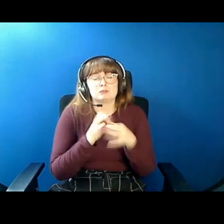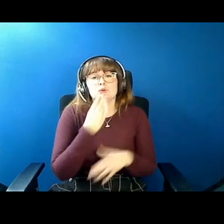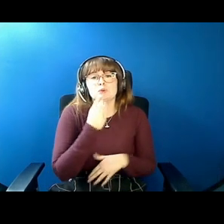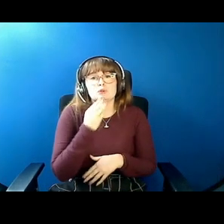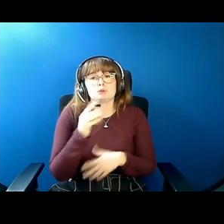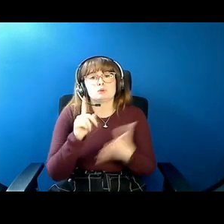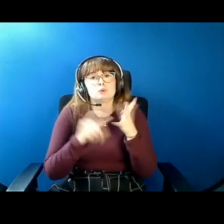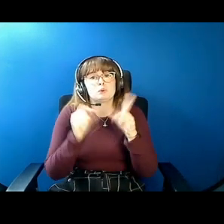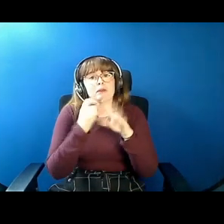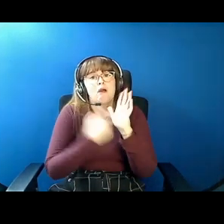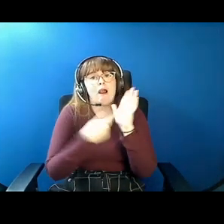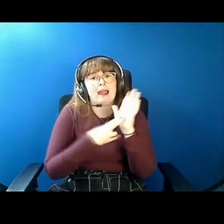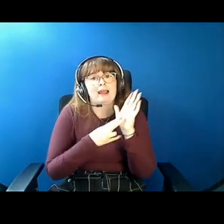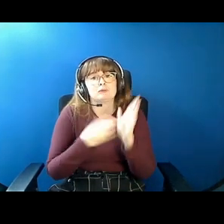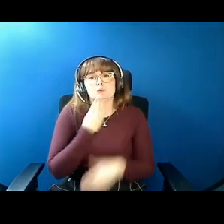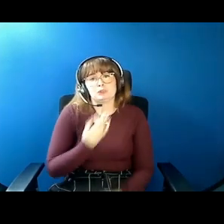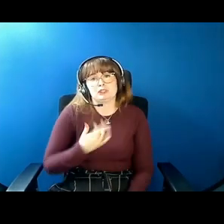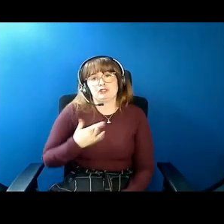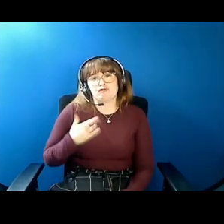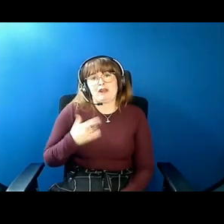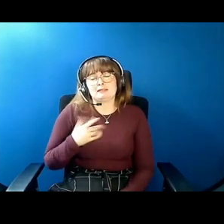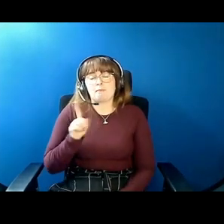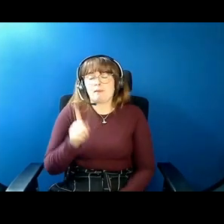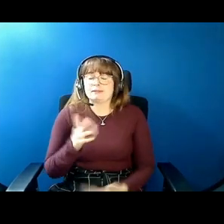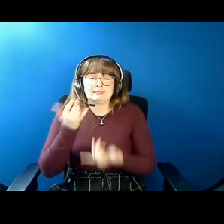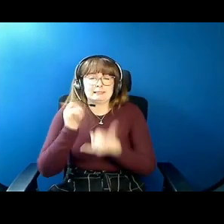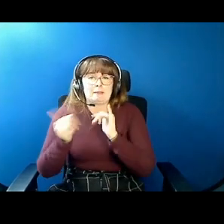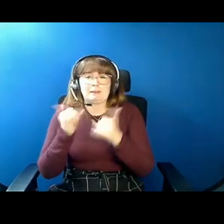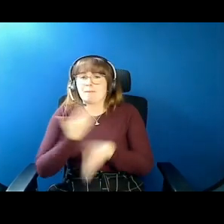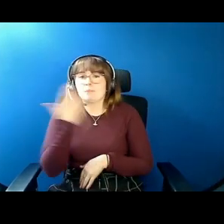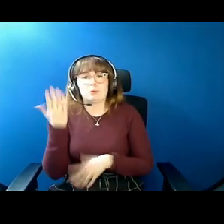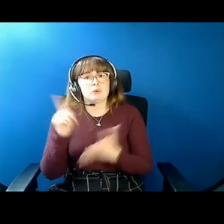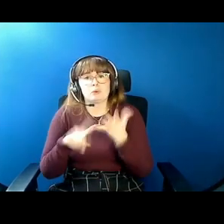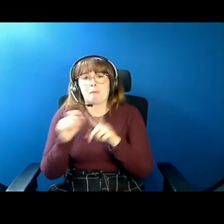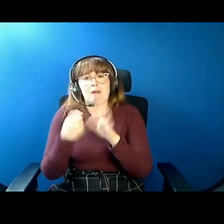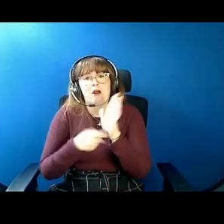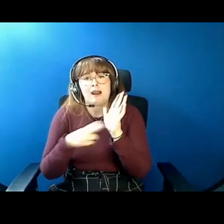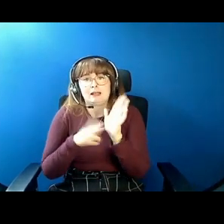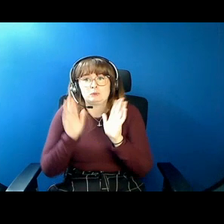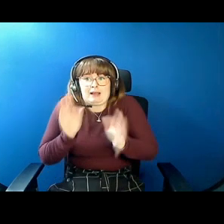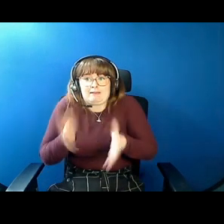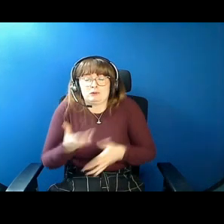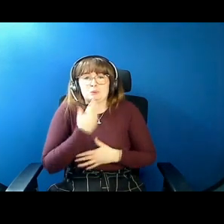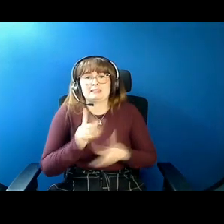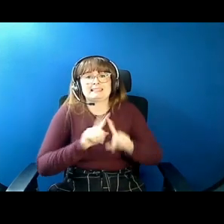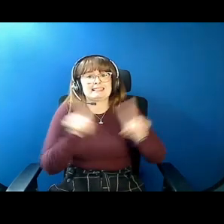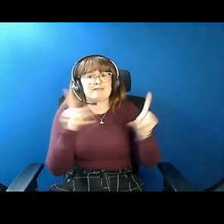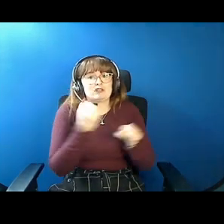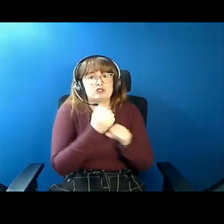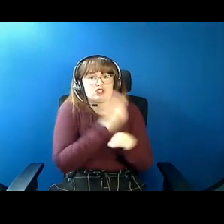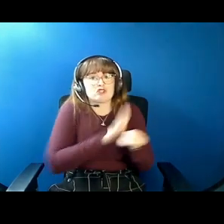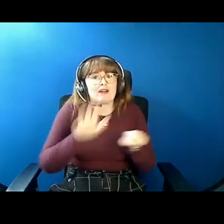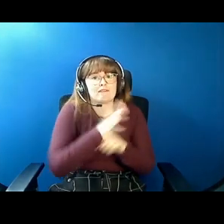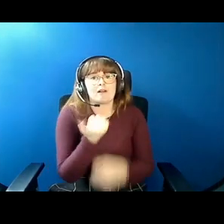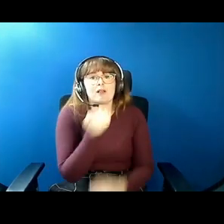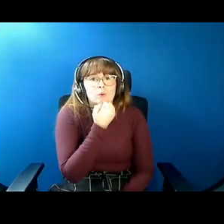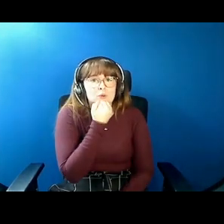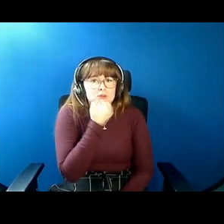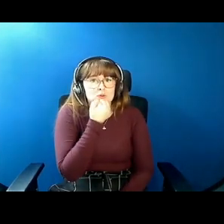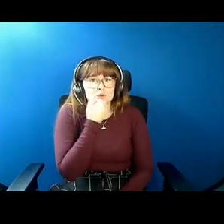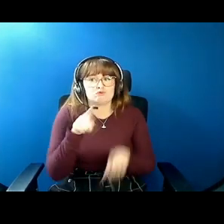at the address level. But in some cases, we don't have a UPRN for some of these data sets. We have to make use of other geographical codes to bring these data sets